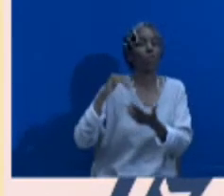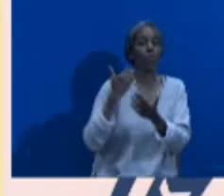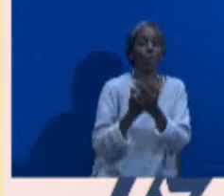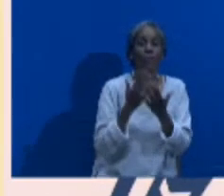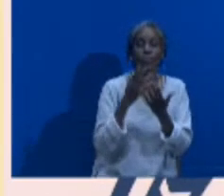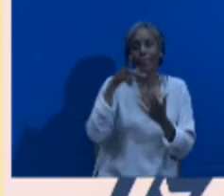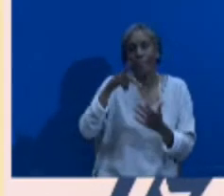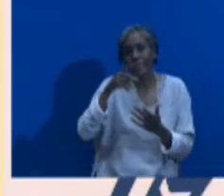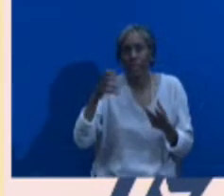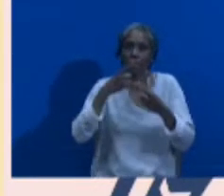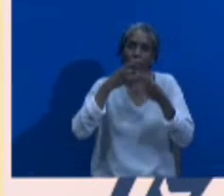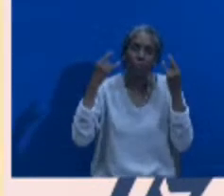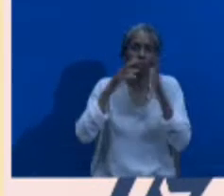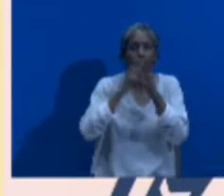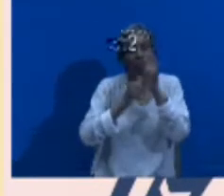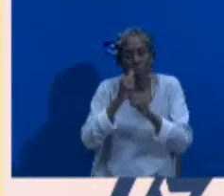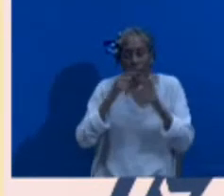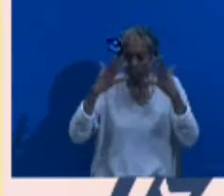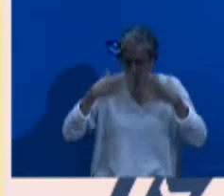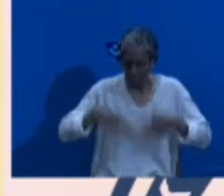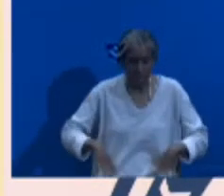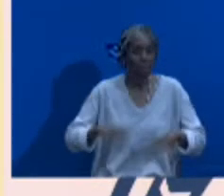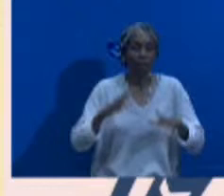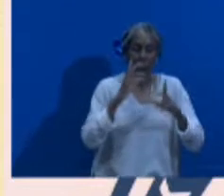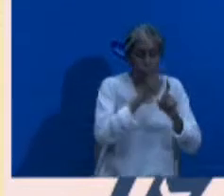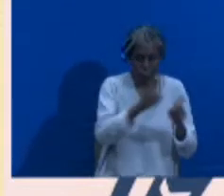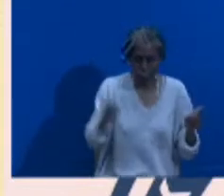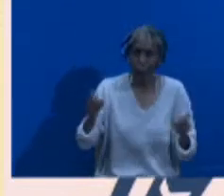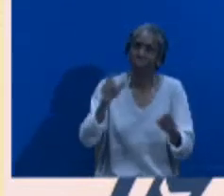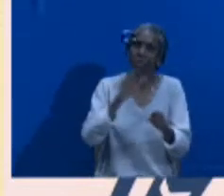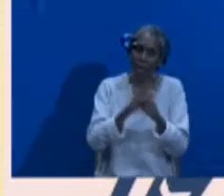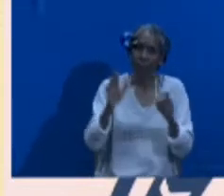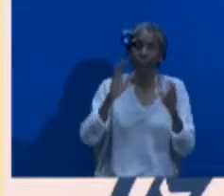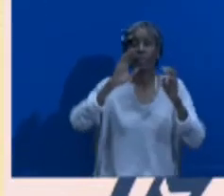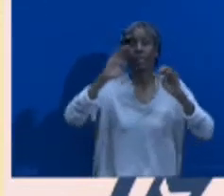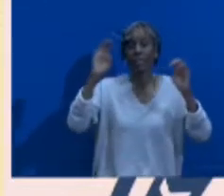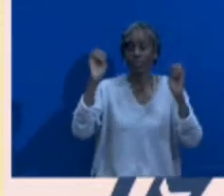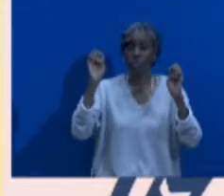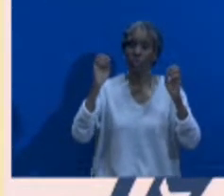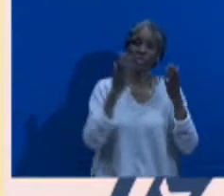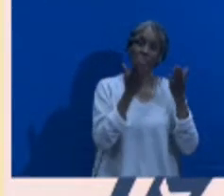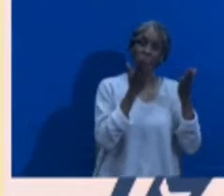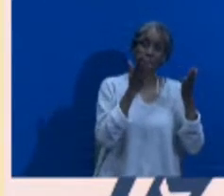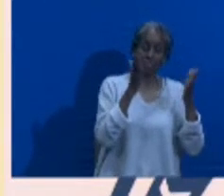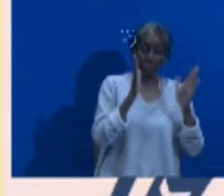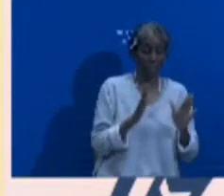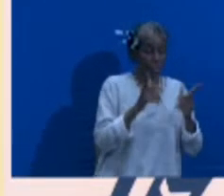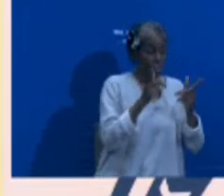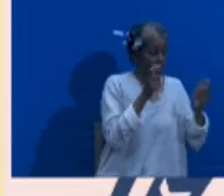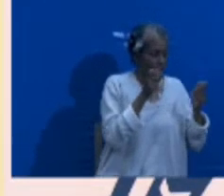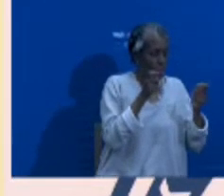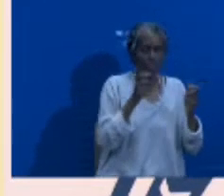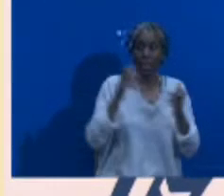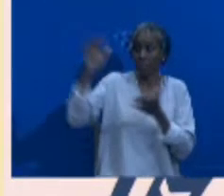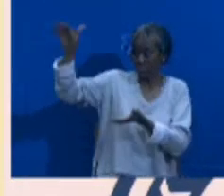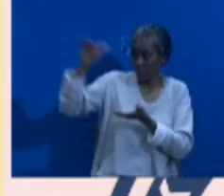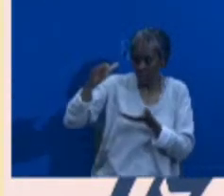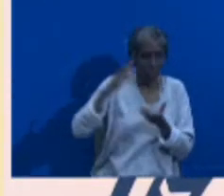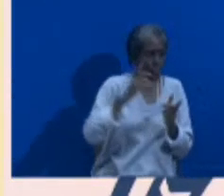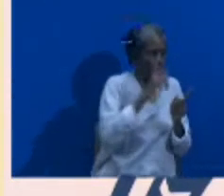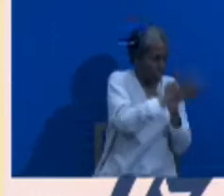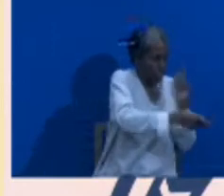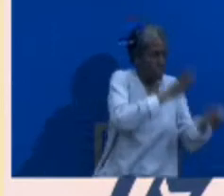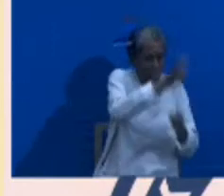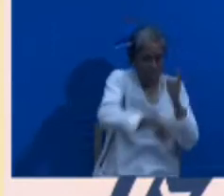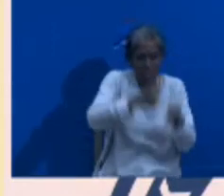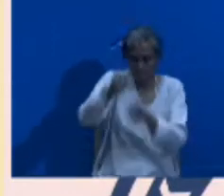for all of our long-term care facilities, and emergency management is in the process of delivering those supplies. That's supposed to be